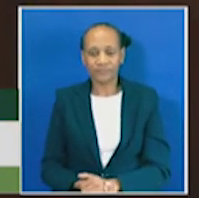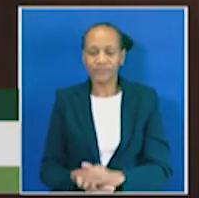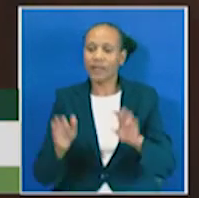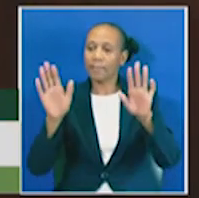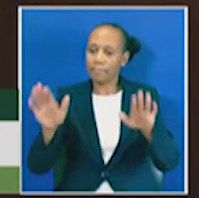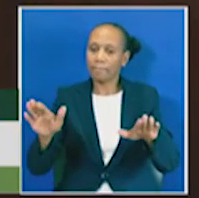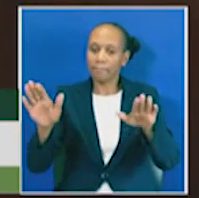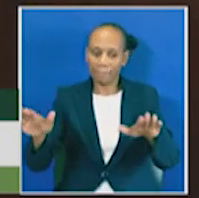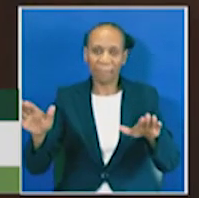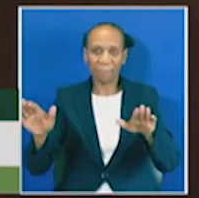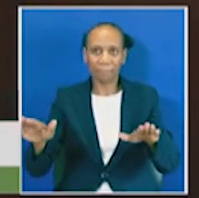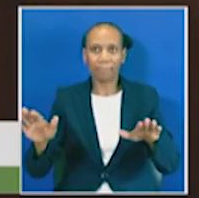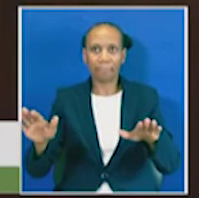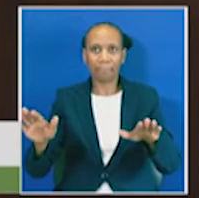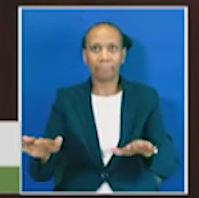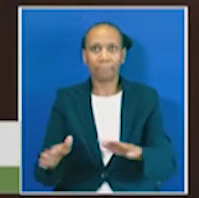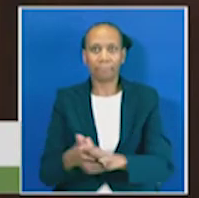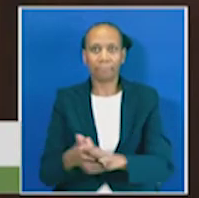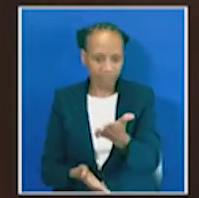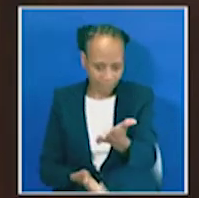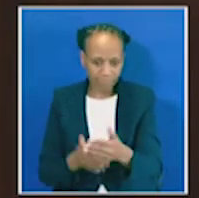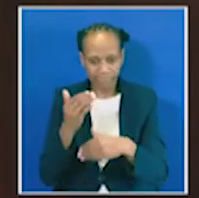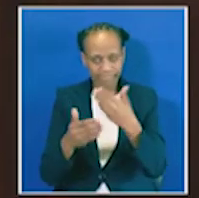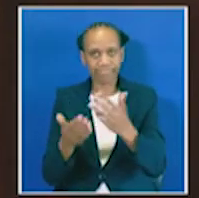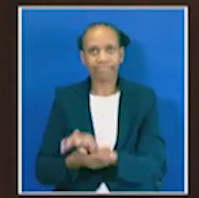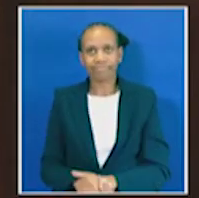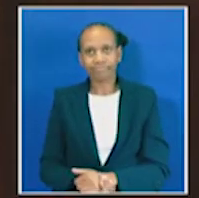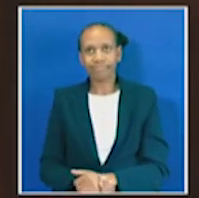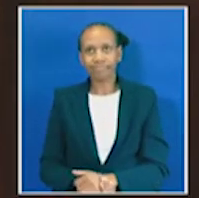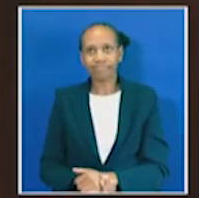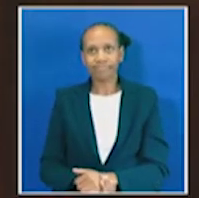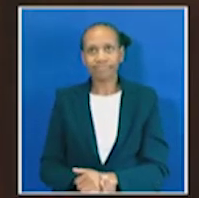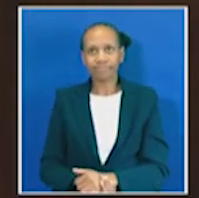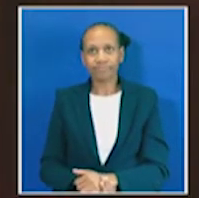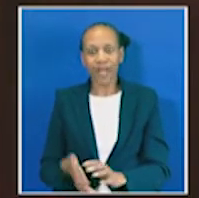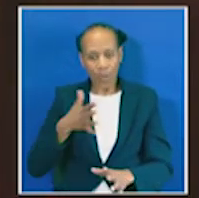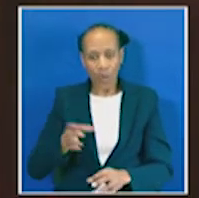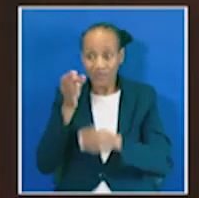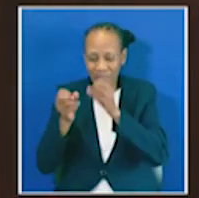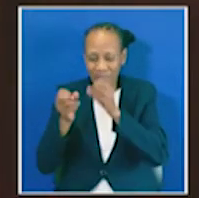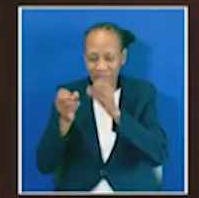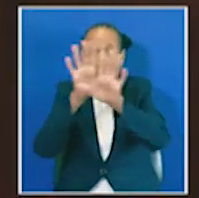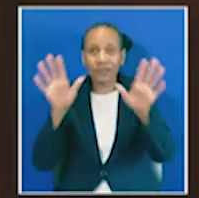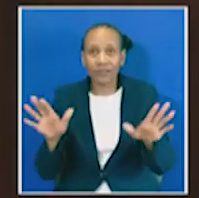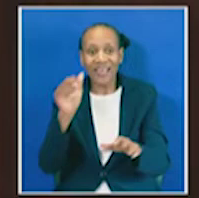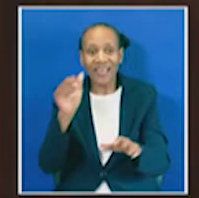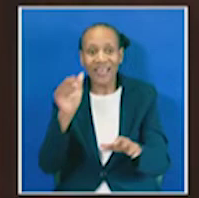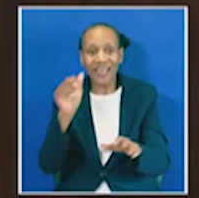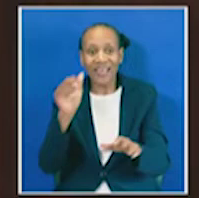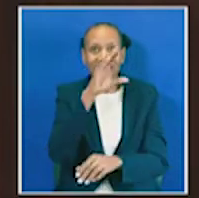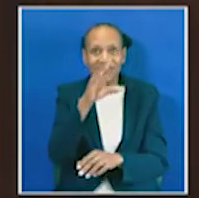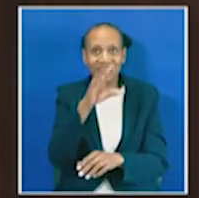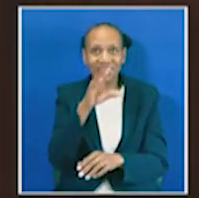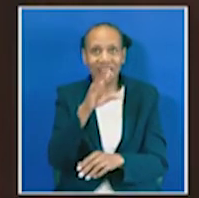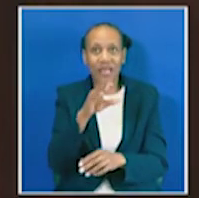Honourable Mbata, you had your chance. Continue, Honourable Killian. Let me make it abundantly clear. The ANC